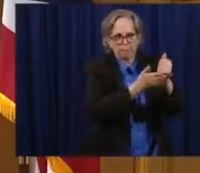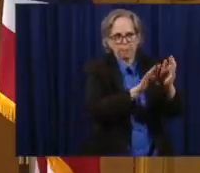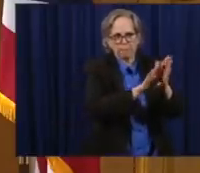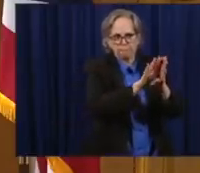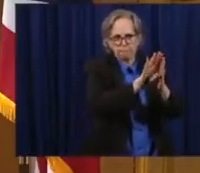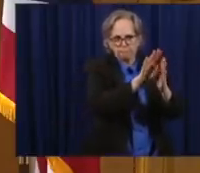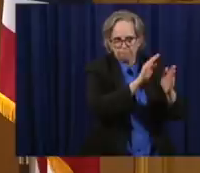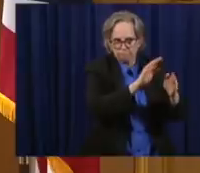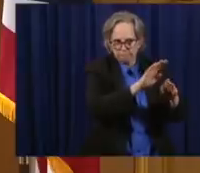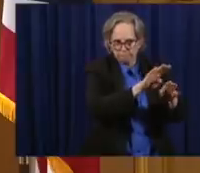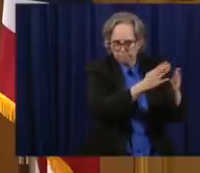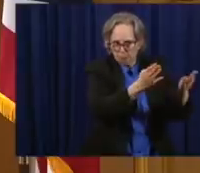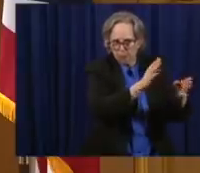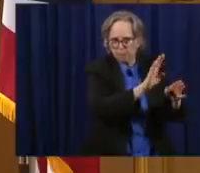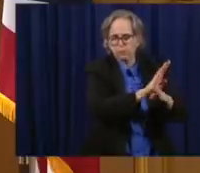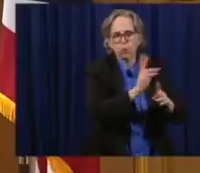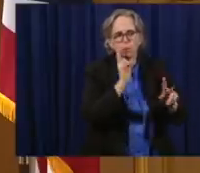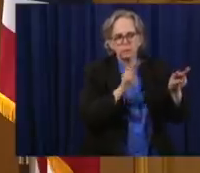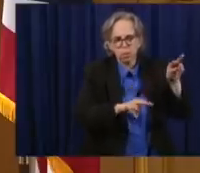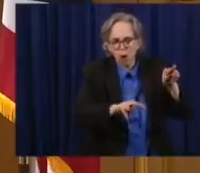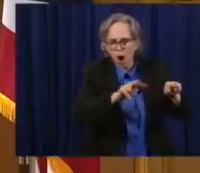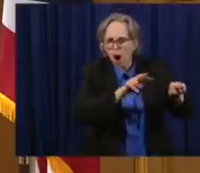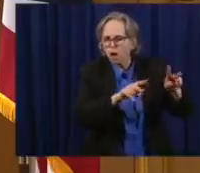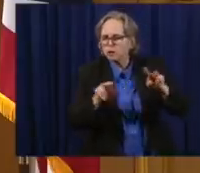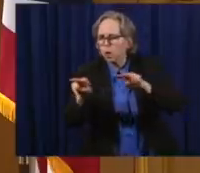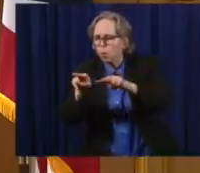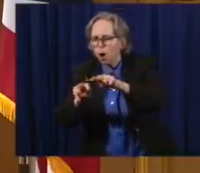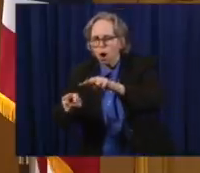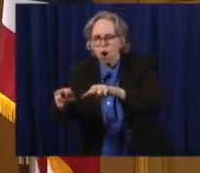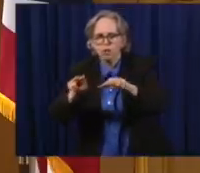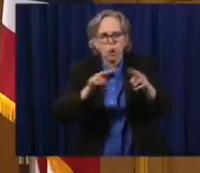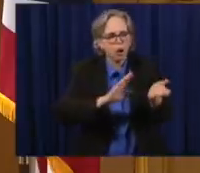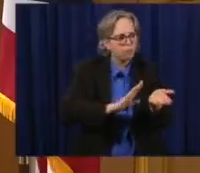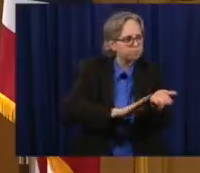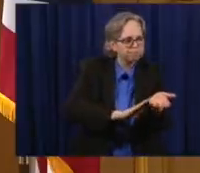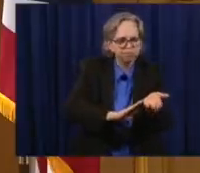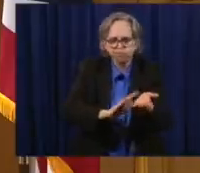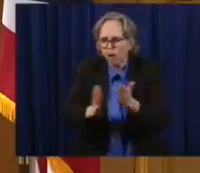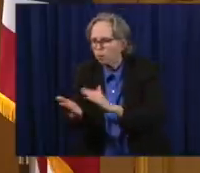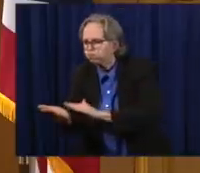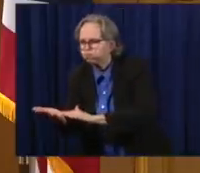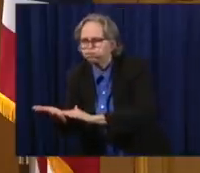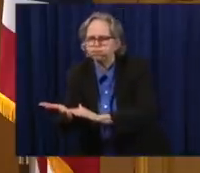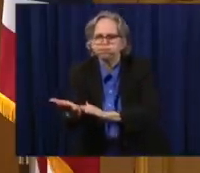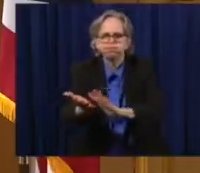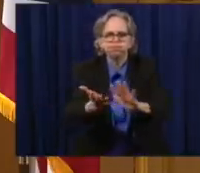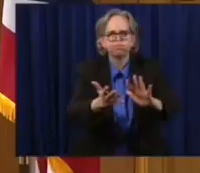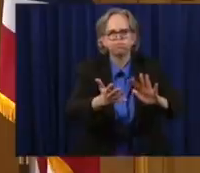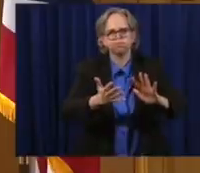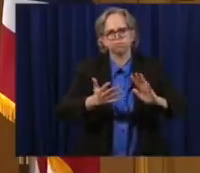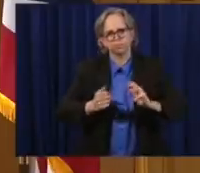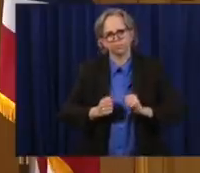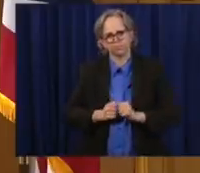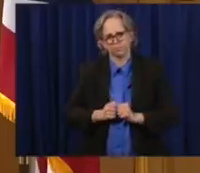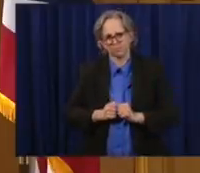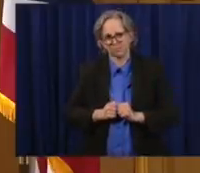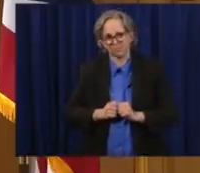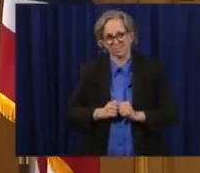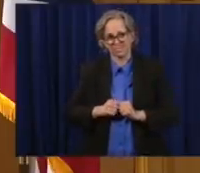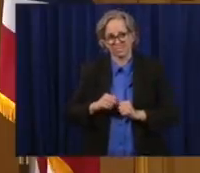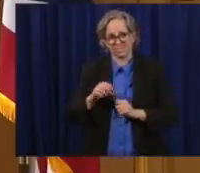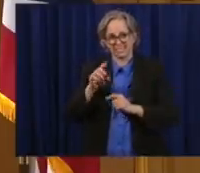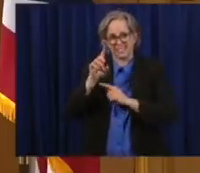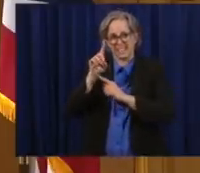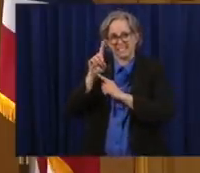overnight. The challenge in all of this is that the data It's not that the data is behind, it's just